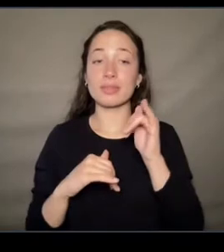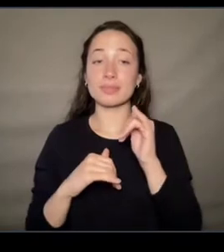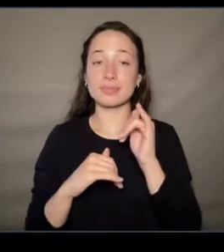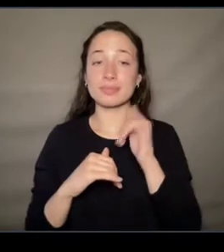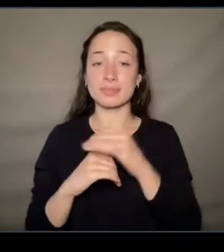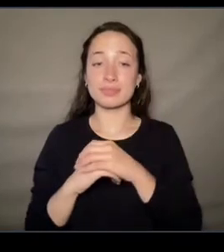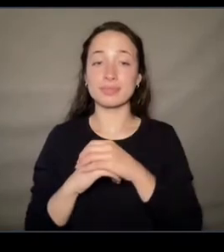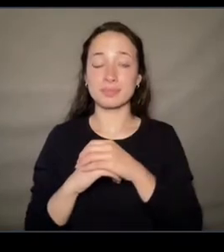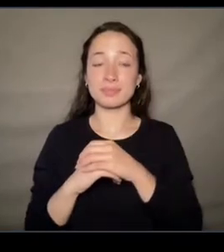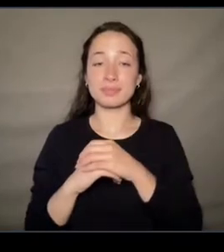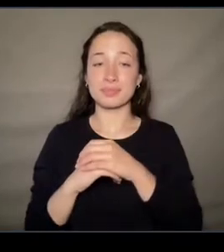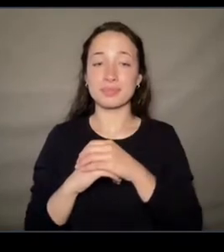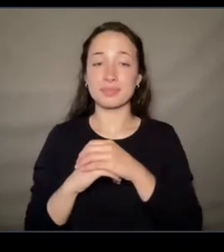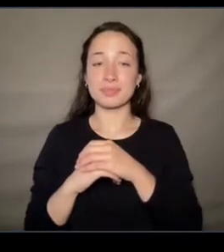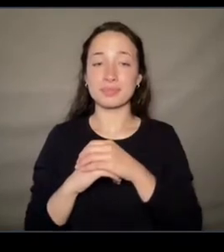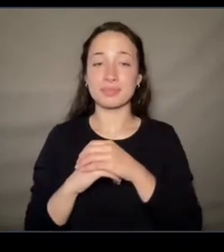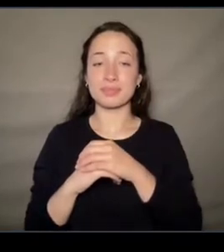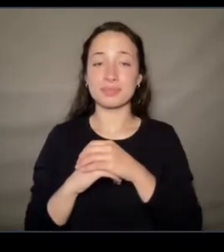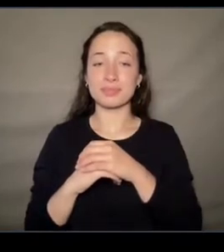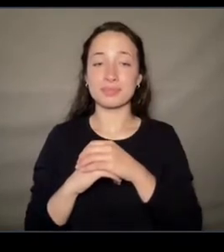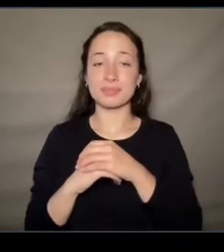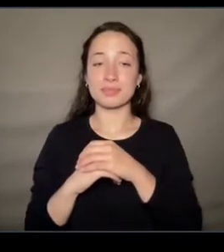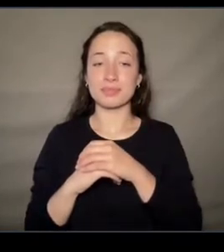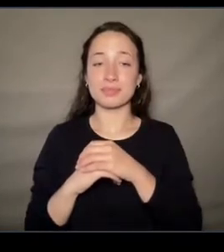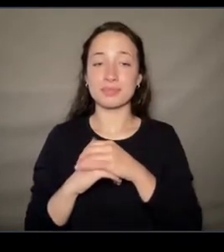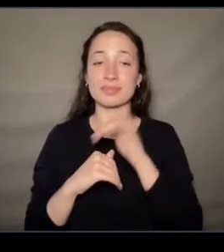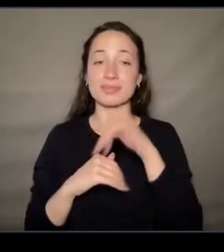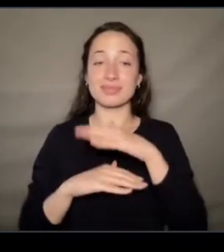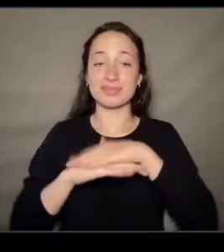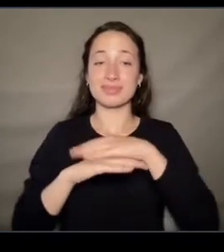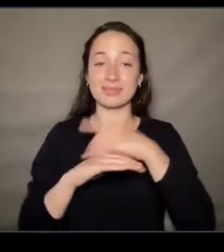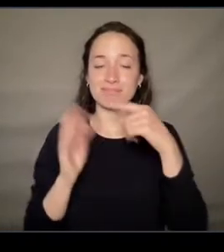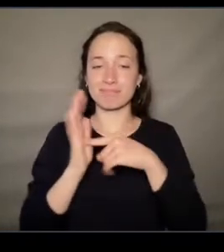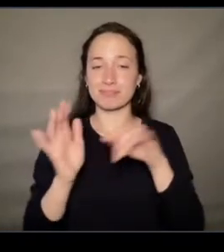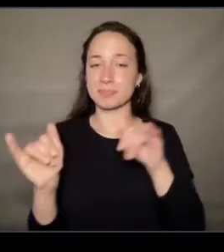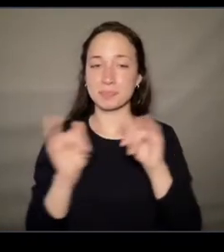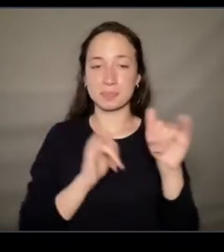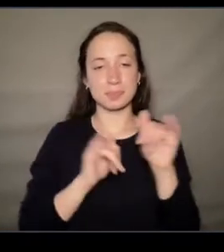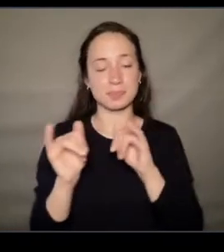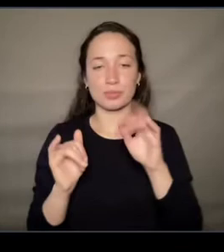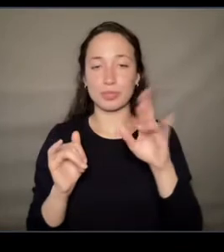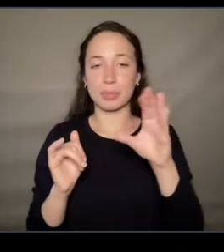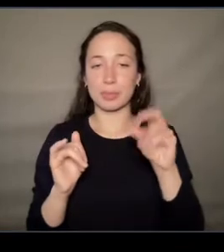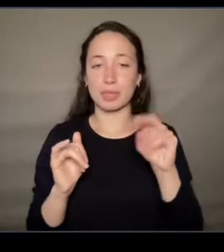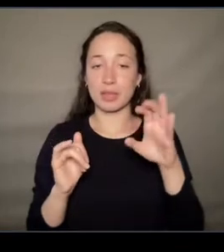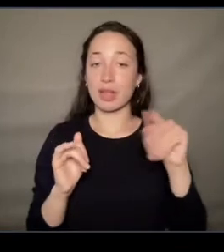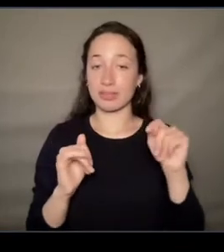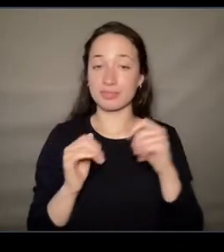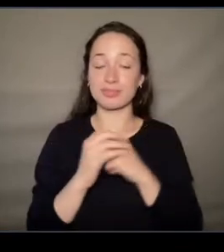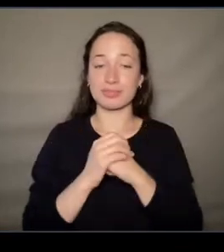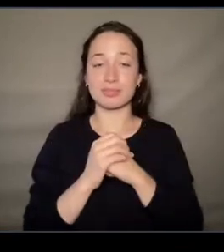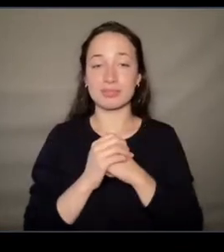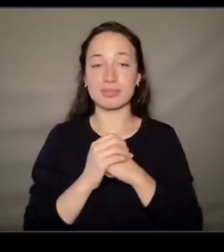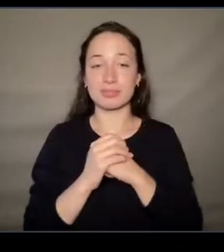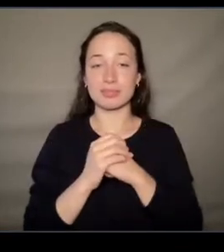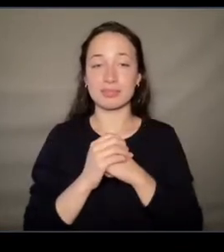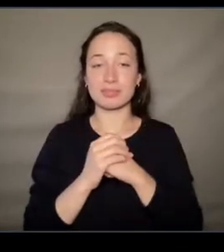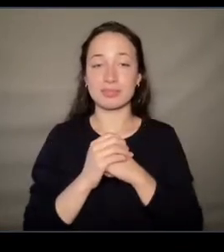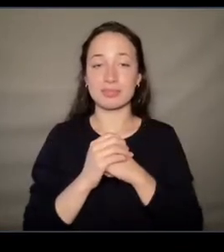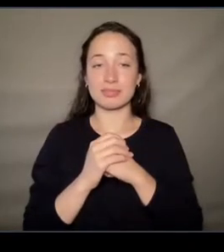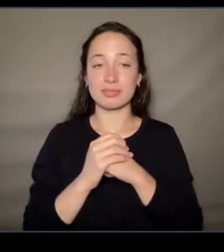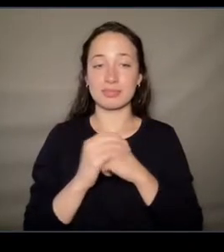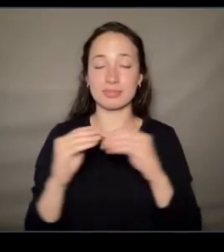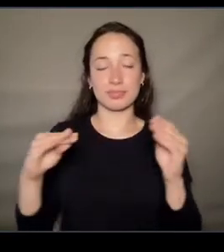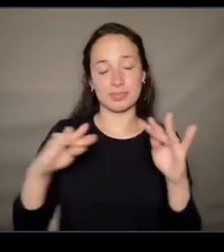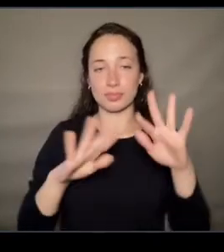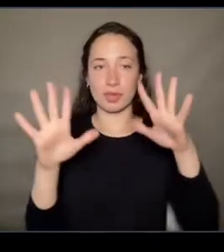sweeping arcs of Cuban mahogany. This desk features that ribbon cut figured